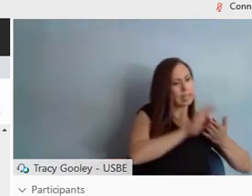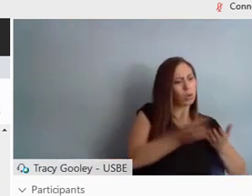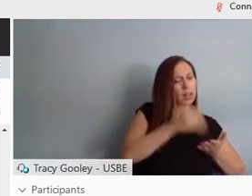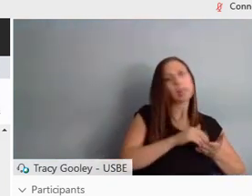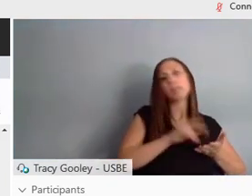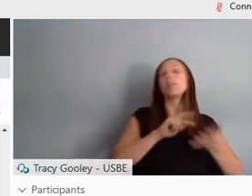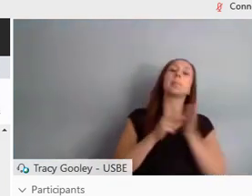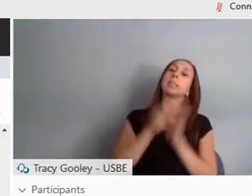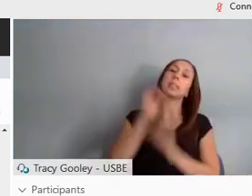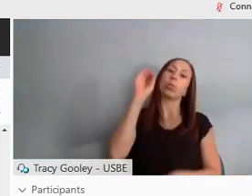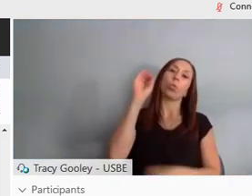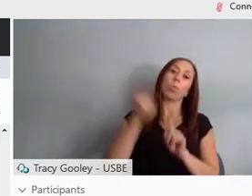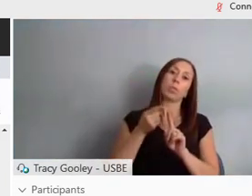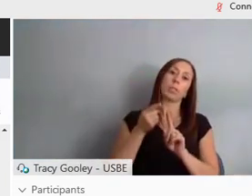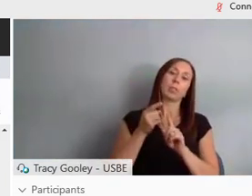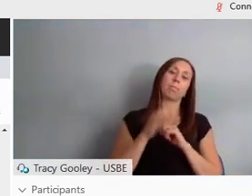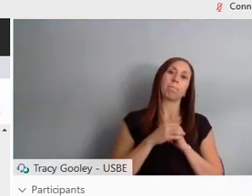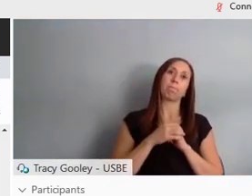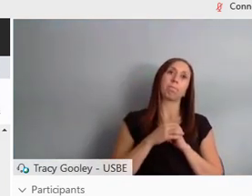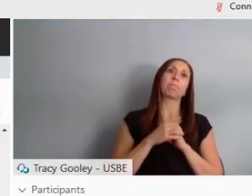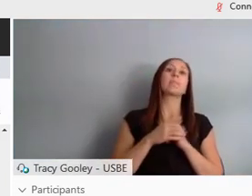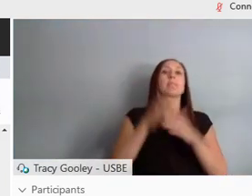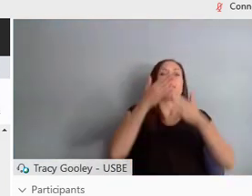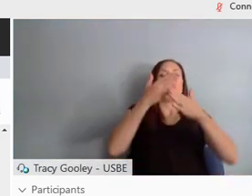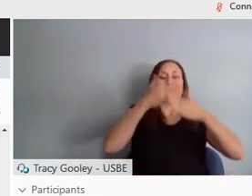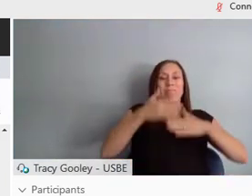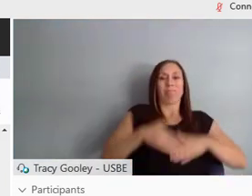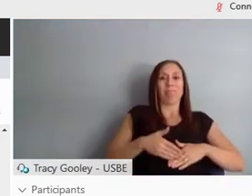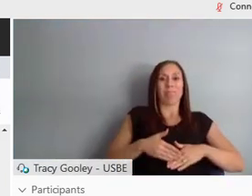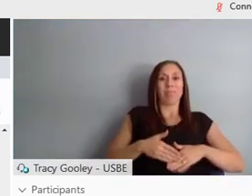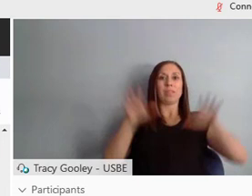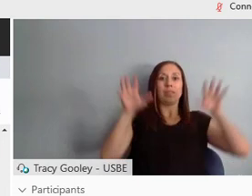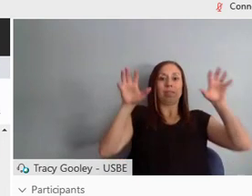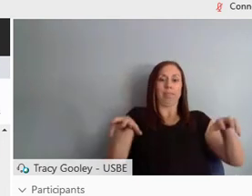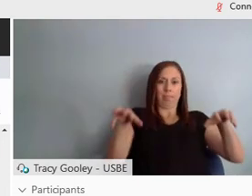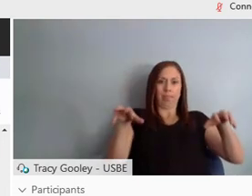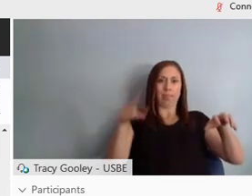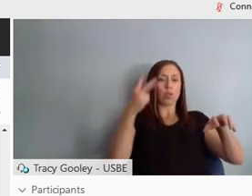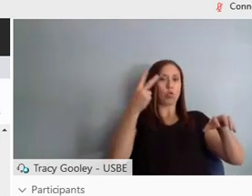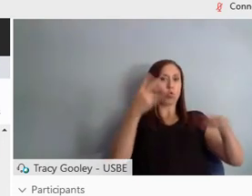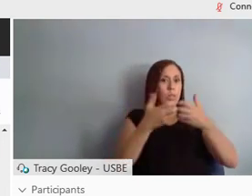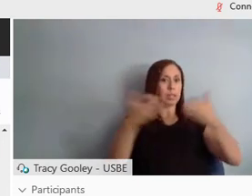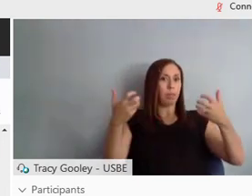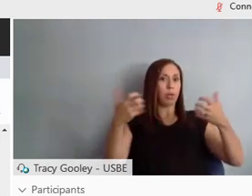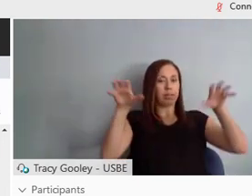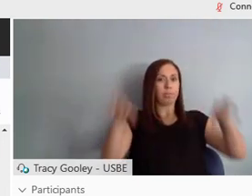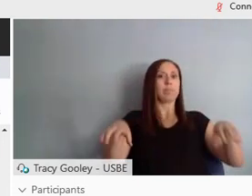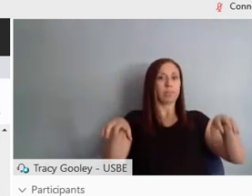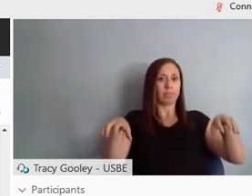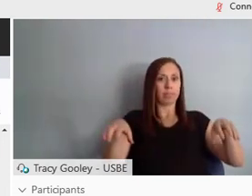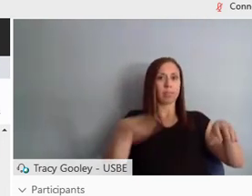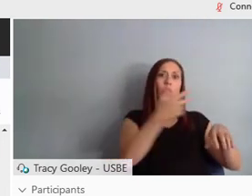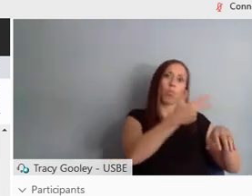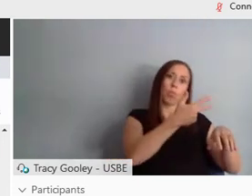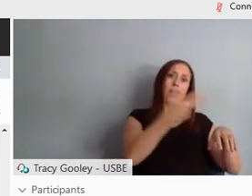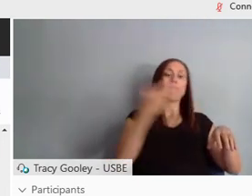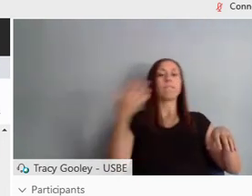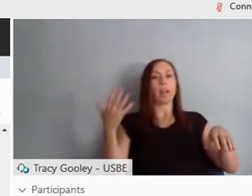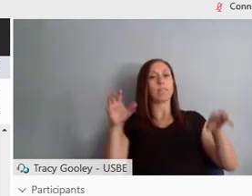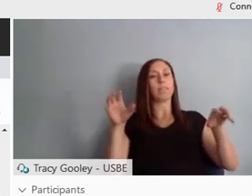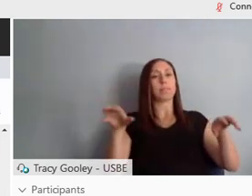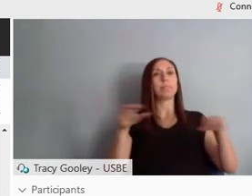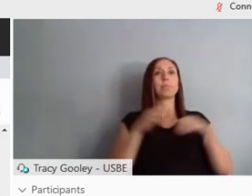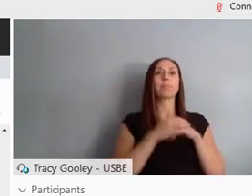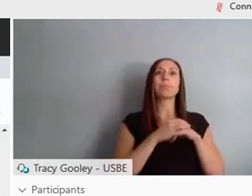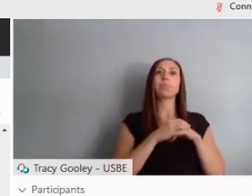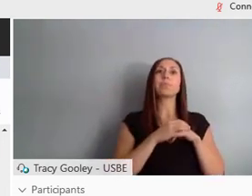receive credit for that one. So this is broken down into 2 separate sections for scoring, and you'll